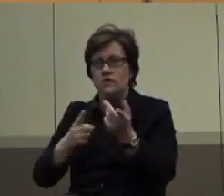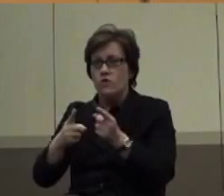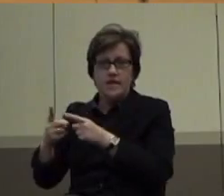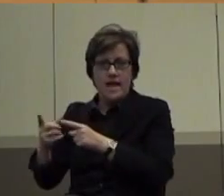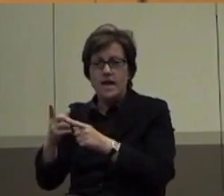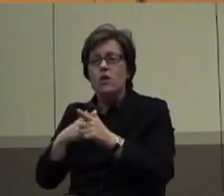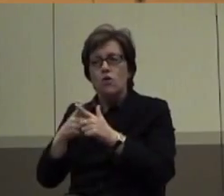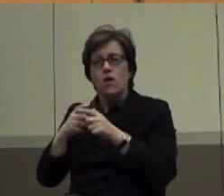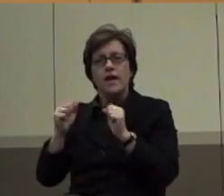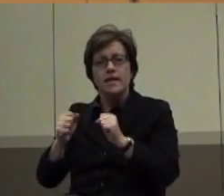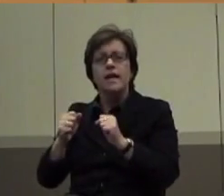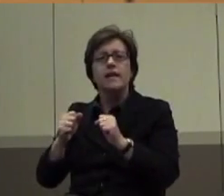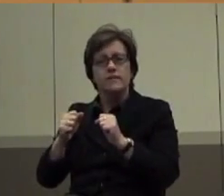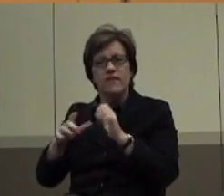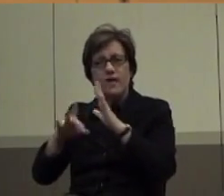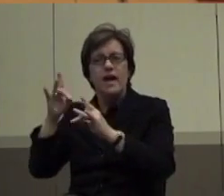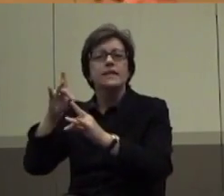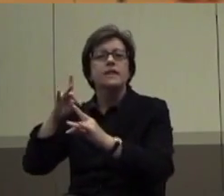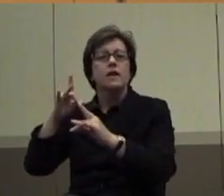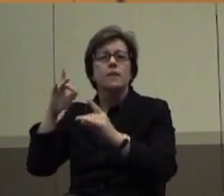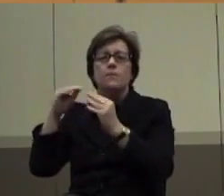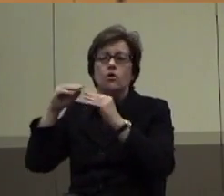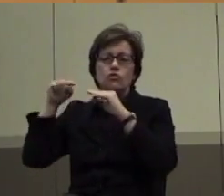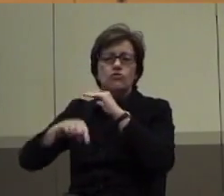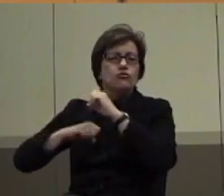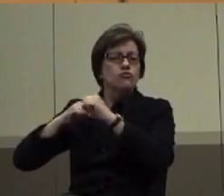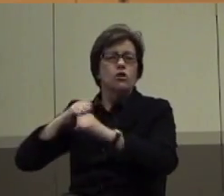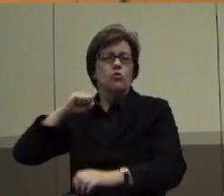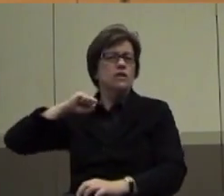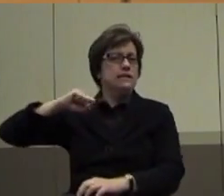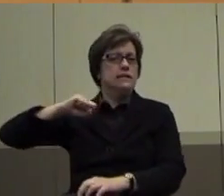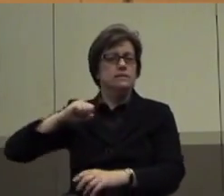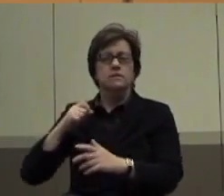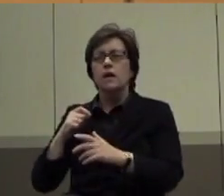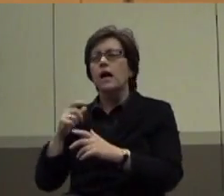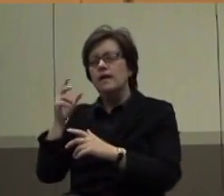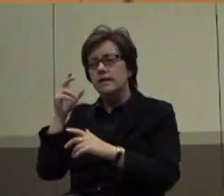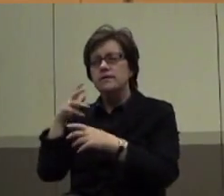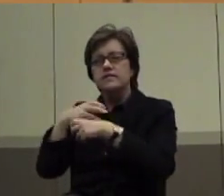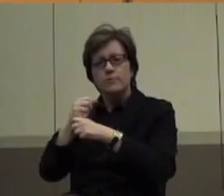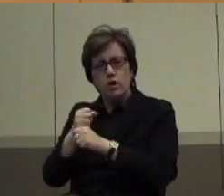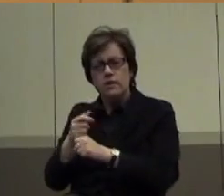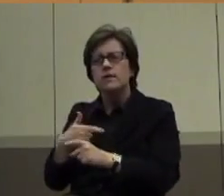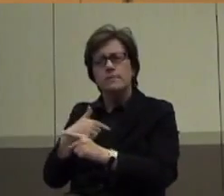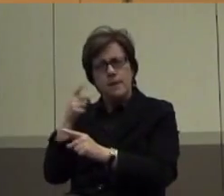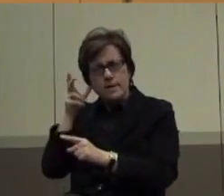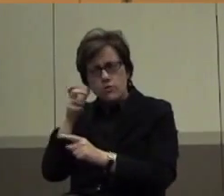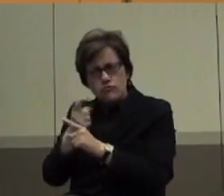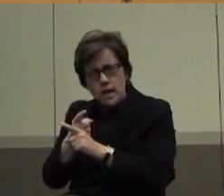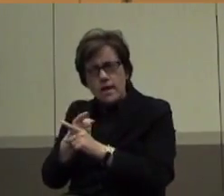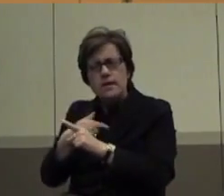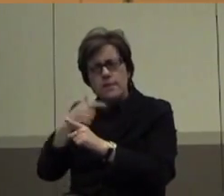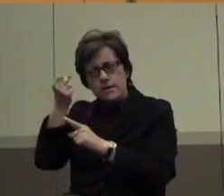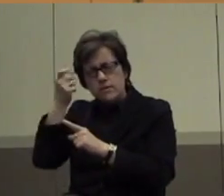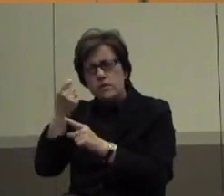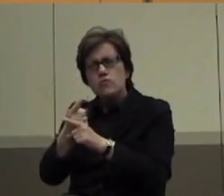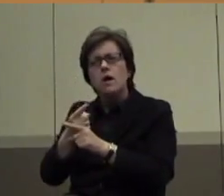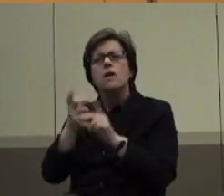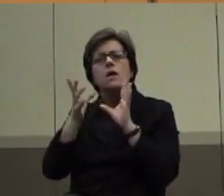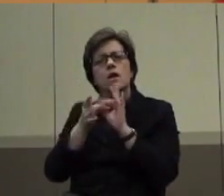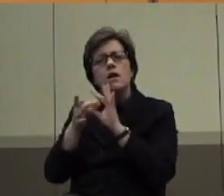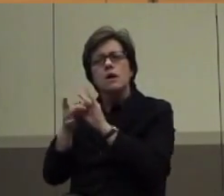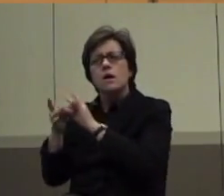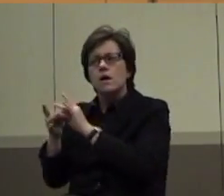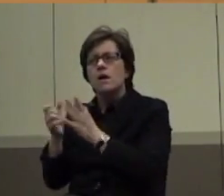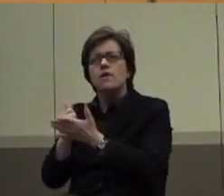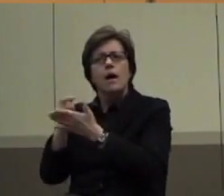I do summary so that they know I'm with them, that I'm hearing things accurately, and again, it allows me to link things together in ways that